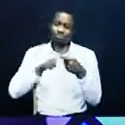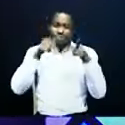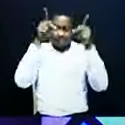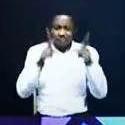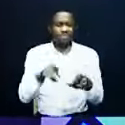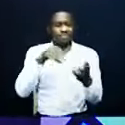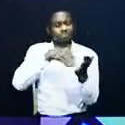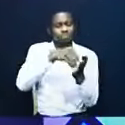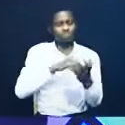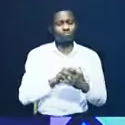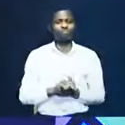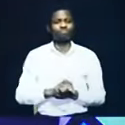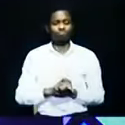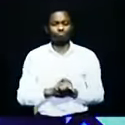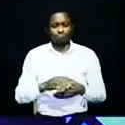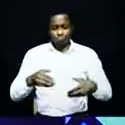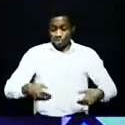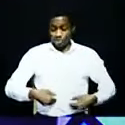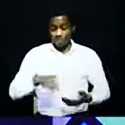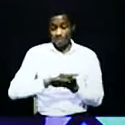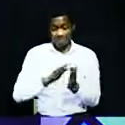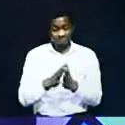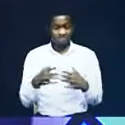weak. Even youth grow tired.